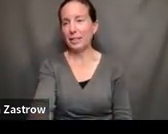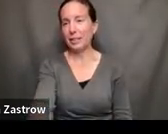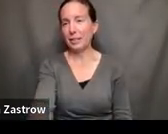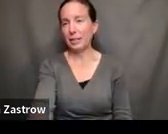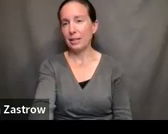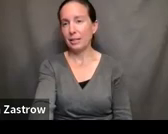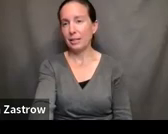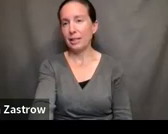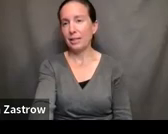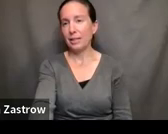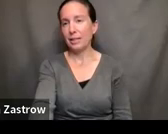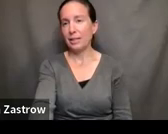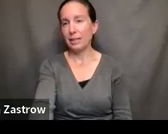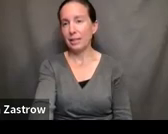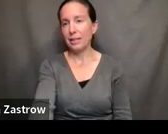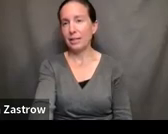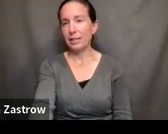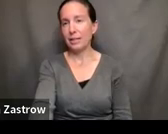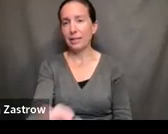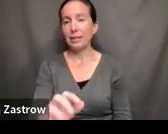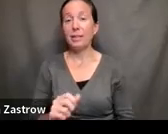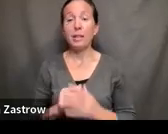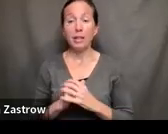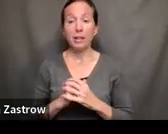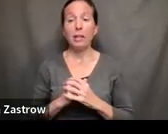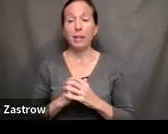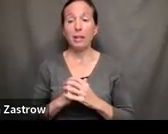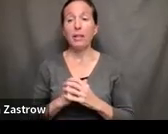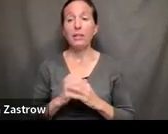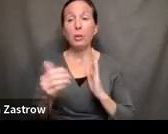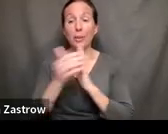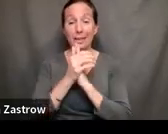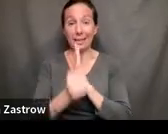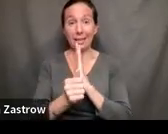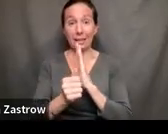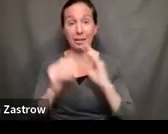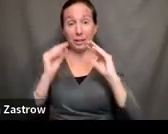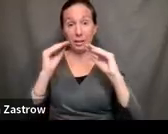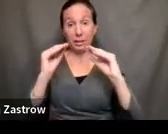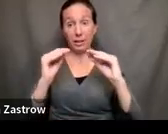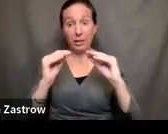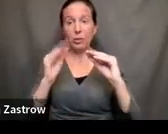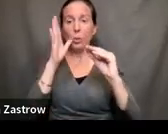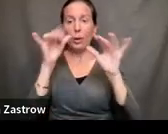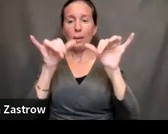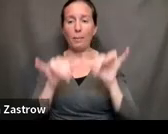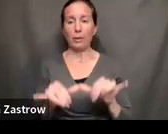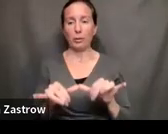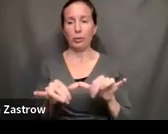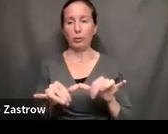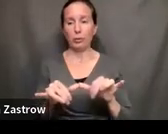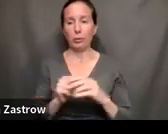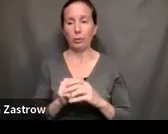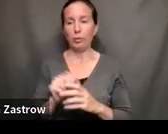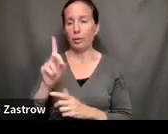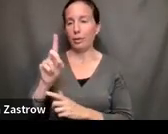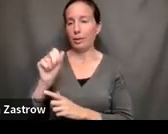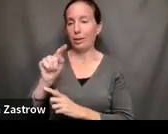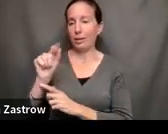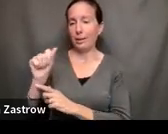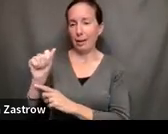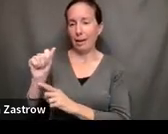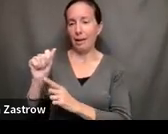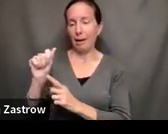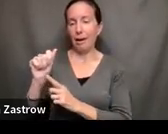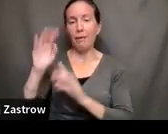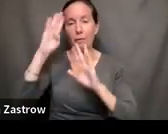So you're going to measure the skill you are teaching. That's what it comes down to. Your data is going to be around the skill you're teaching.